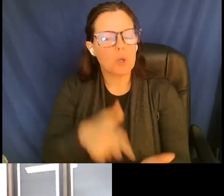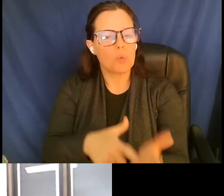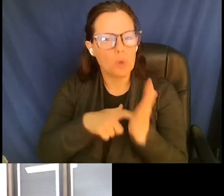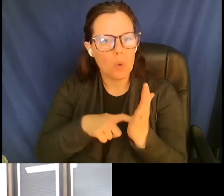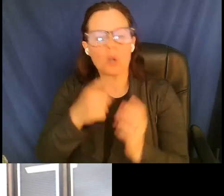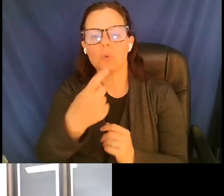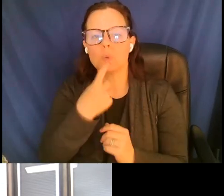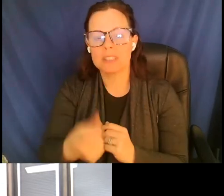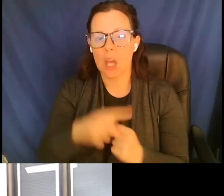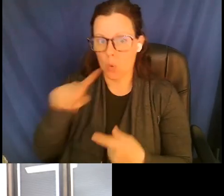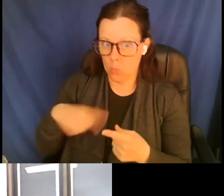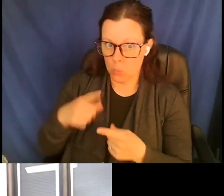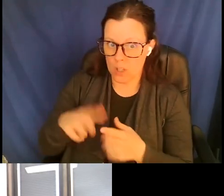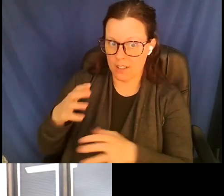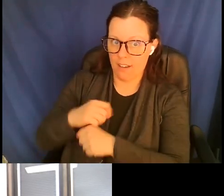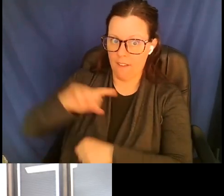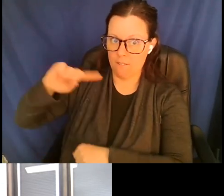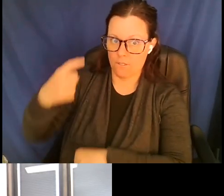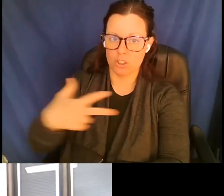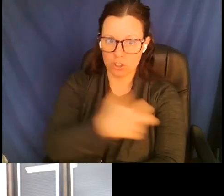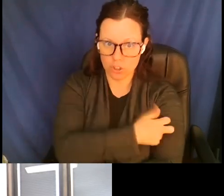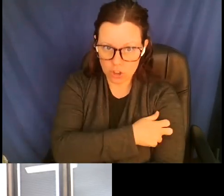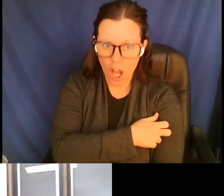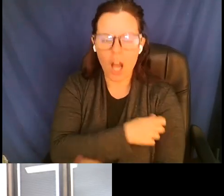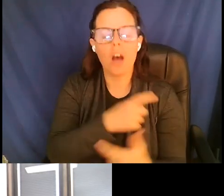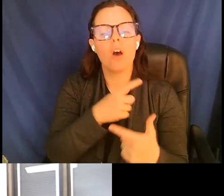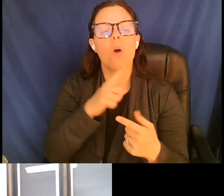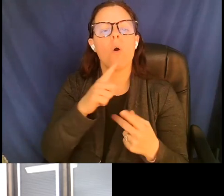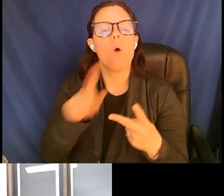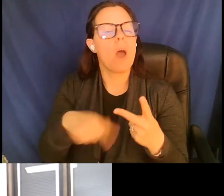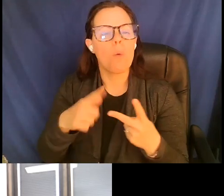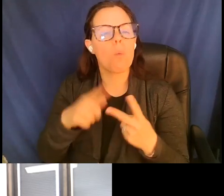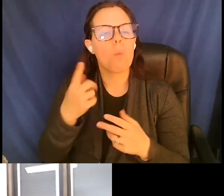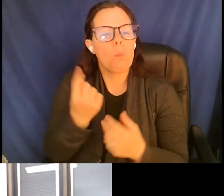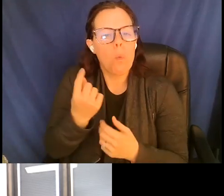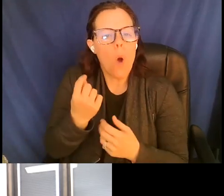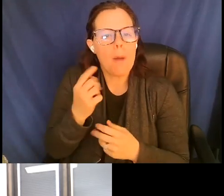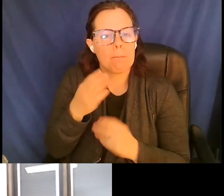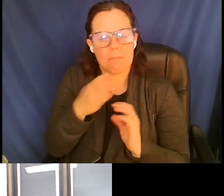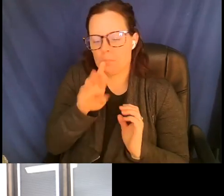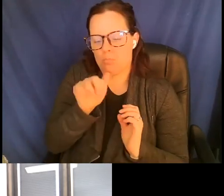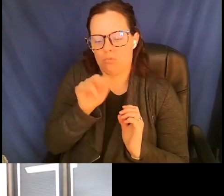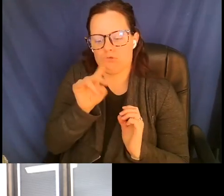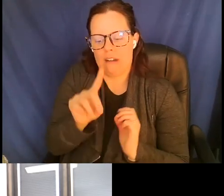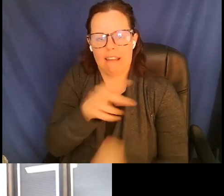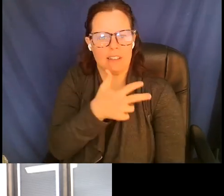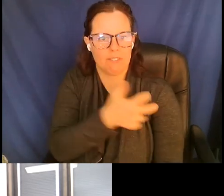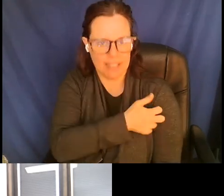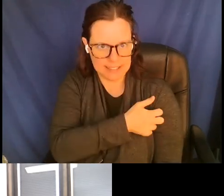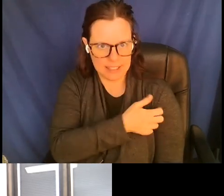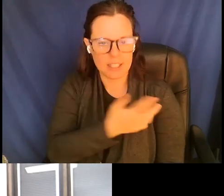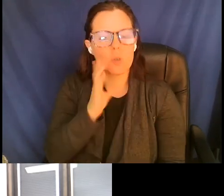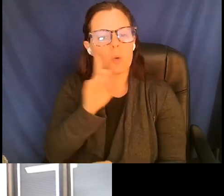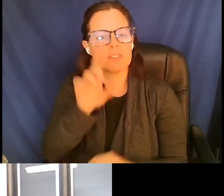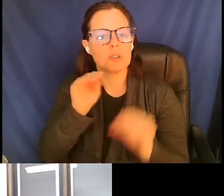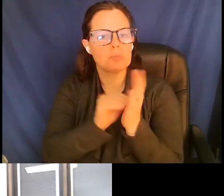when you received your first dose and what brand of vaccine it was. Then you will need to put in your name and